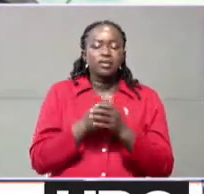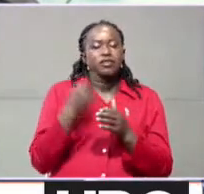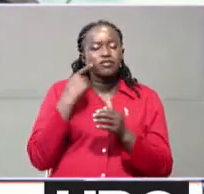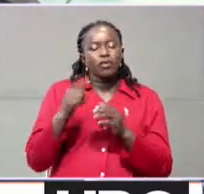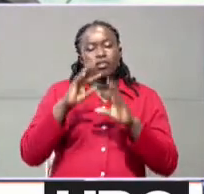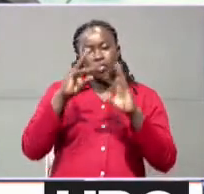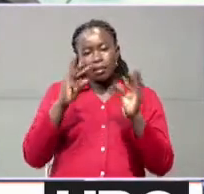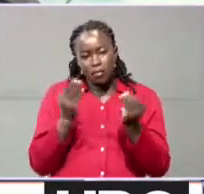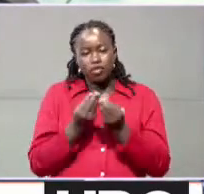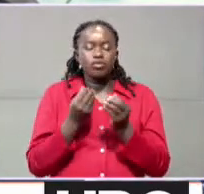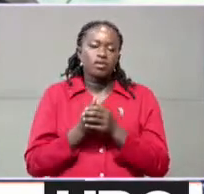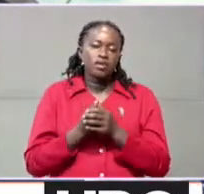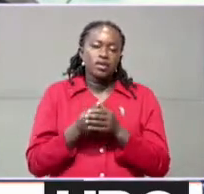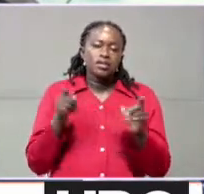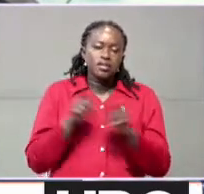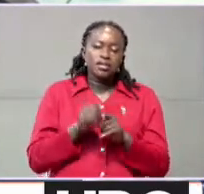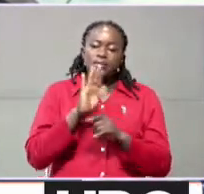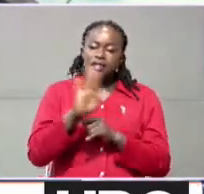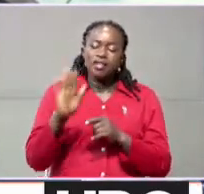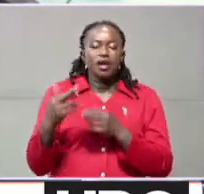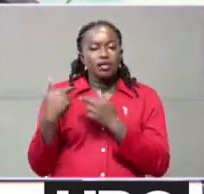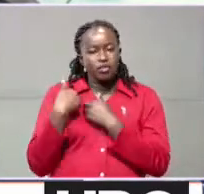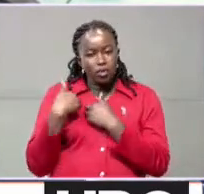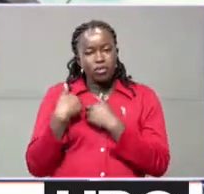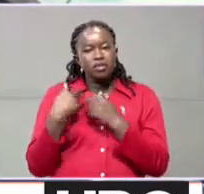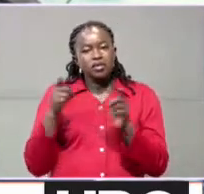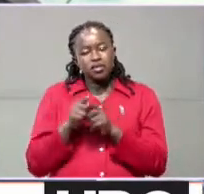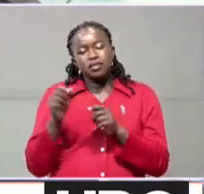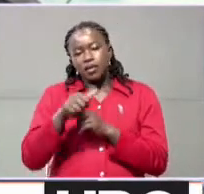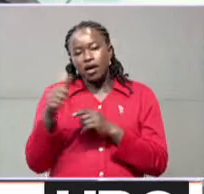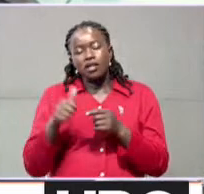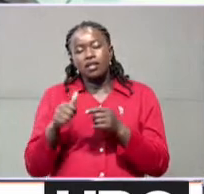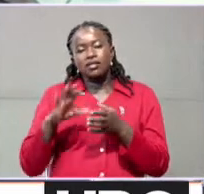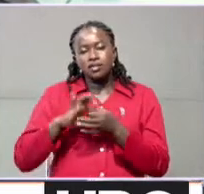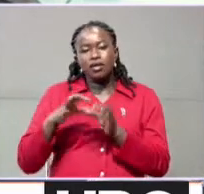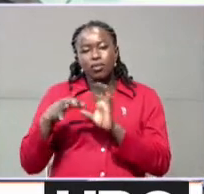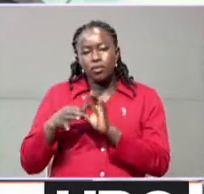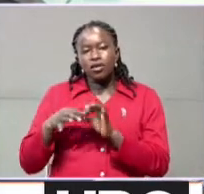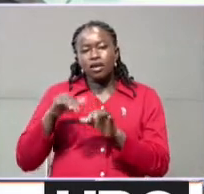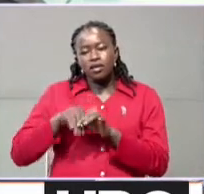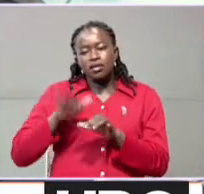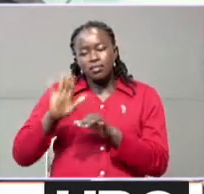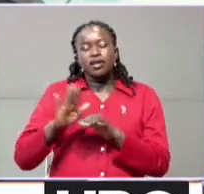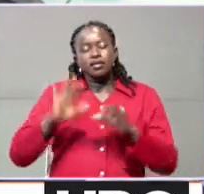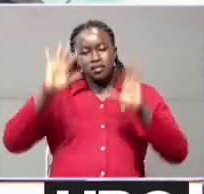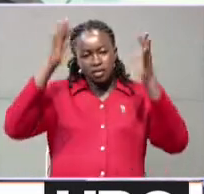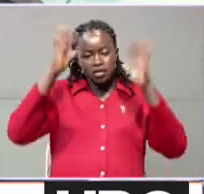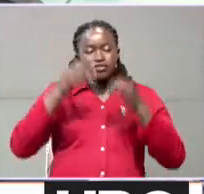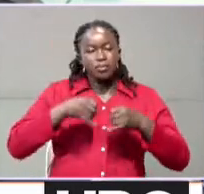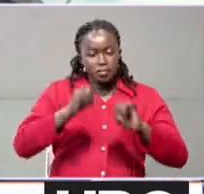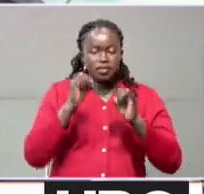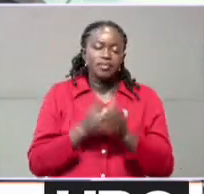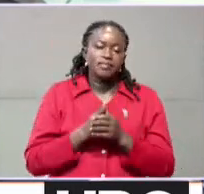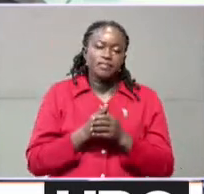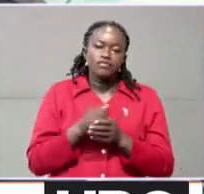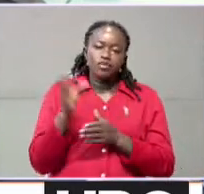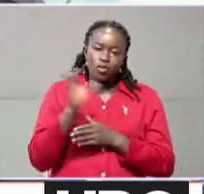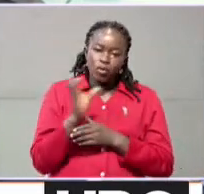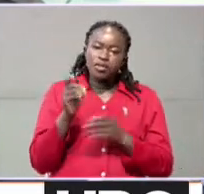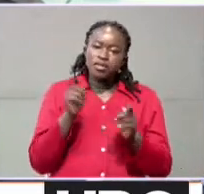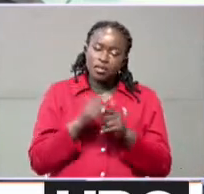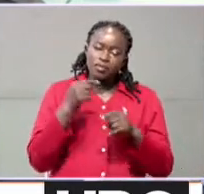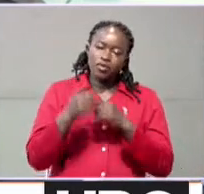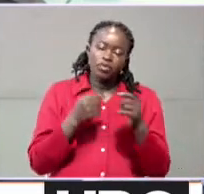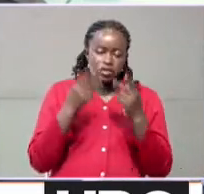model and their roles and that of other stakeholders in its successful implementation the committee further noted